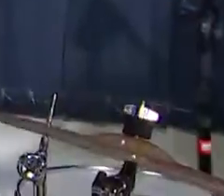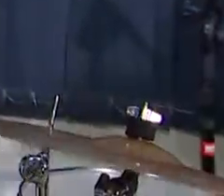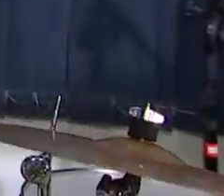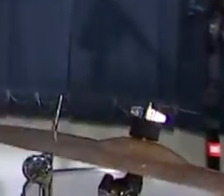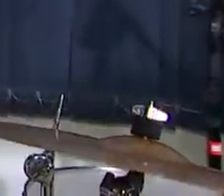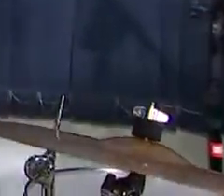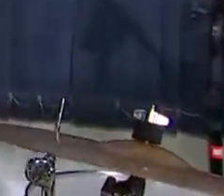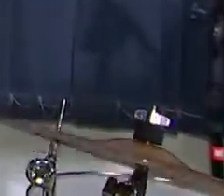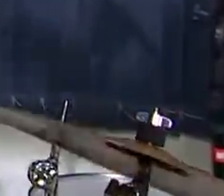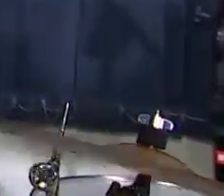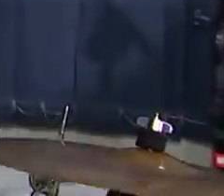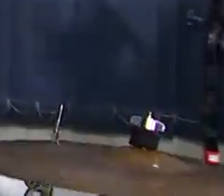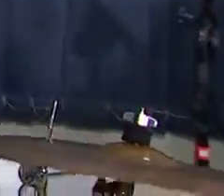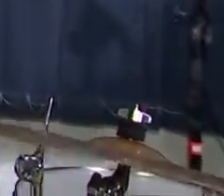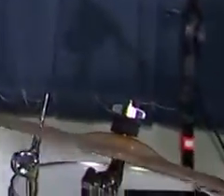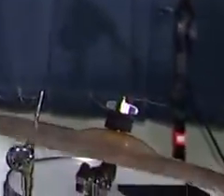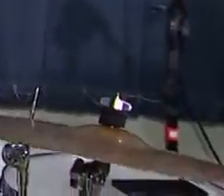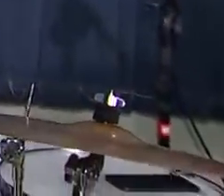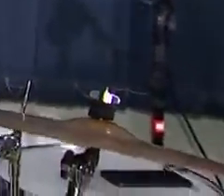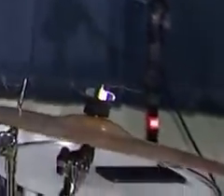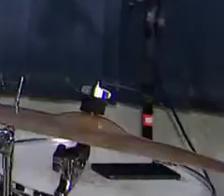There's someone else inside.